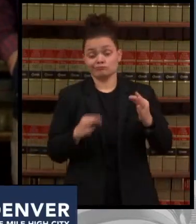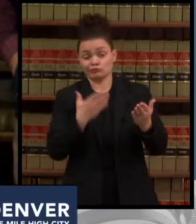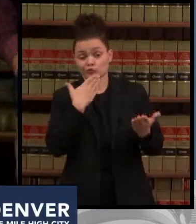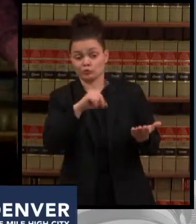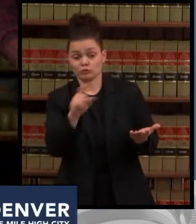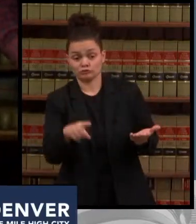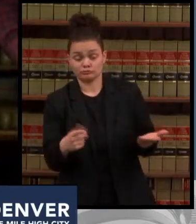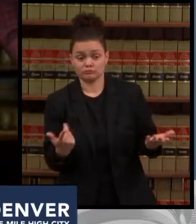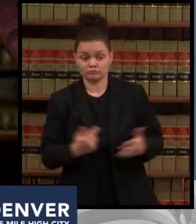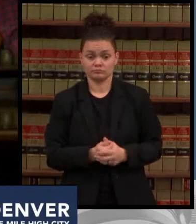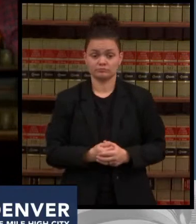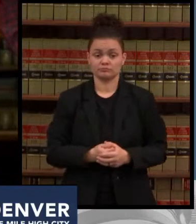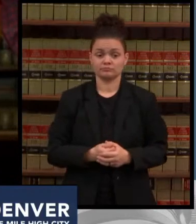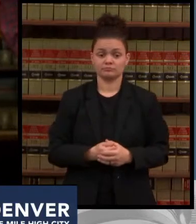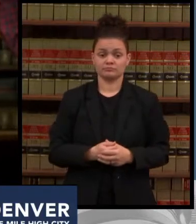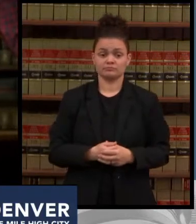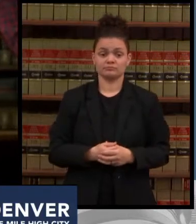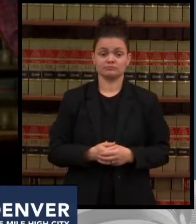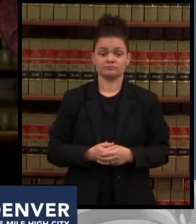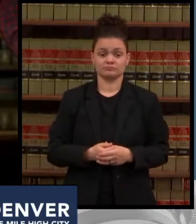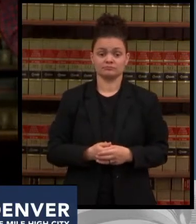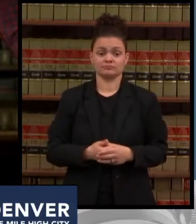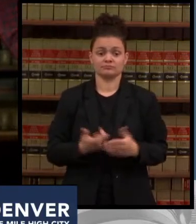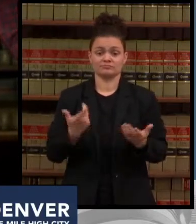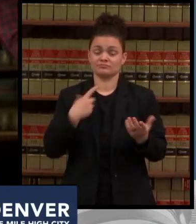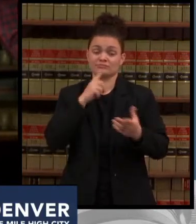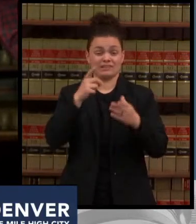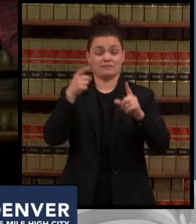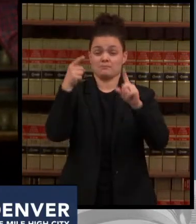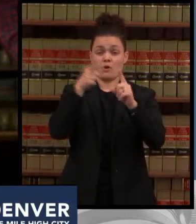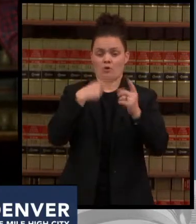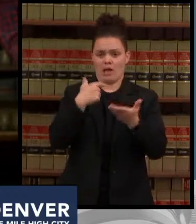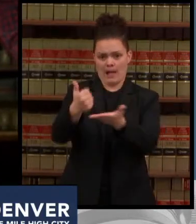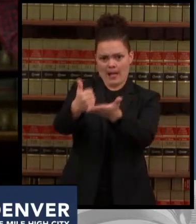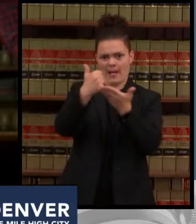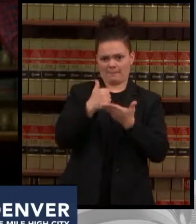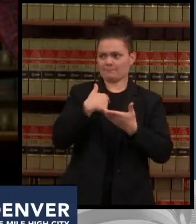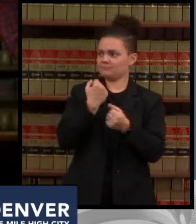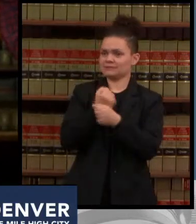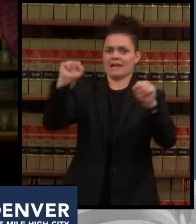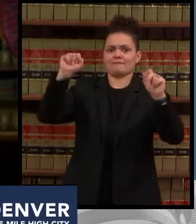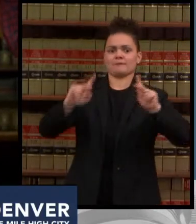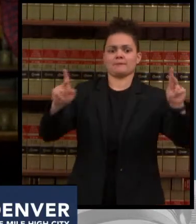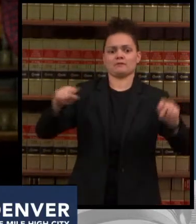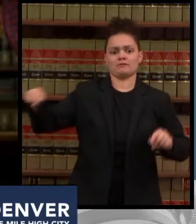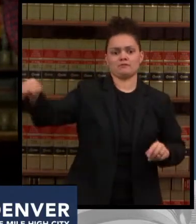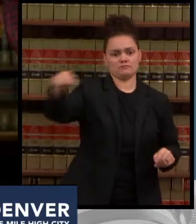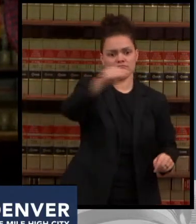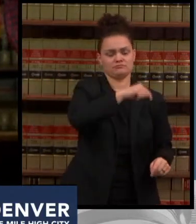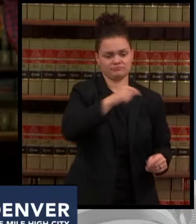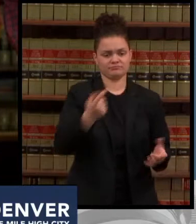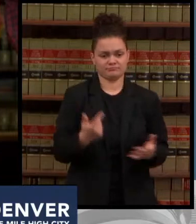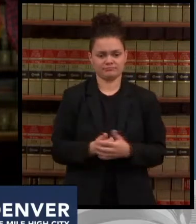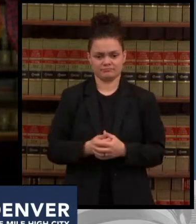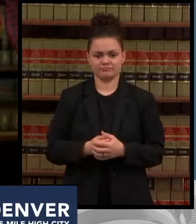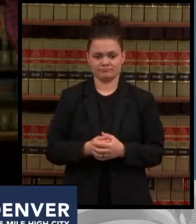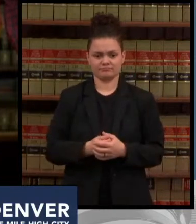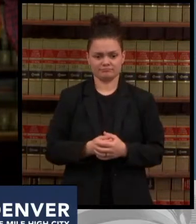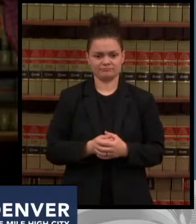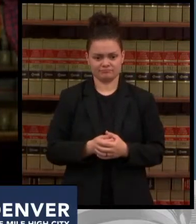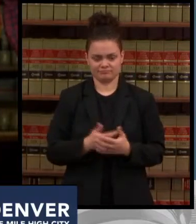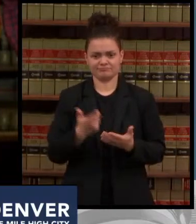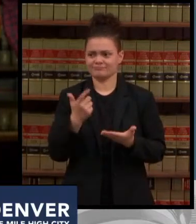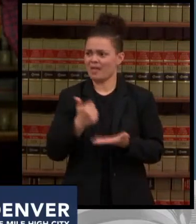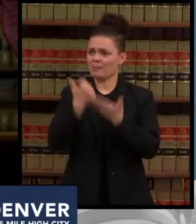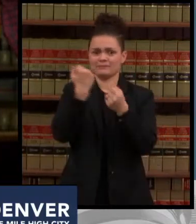lives of their employees and their patrons, and to help join in our efforts to make sure we protect the capacities within